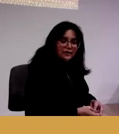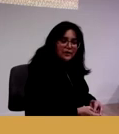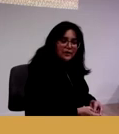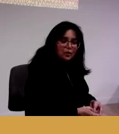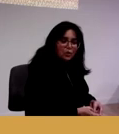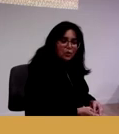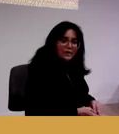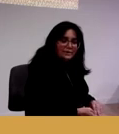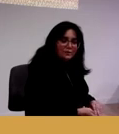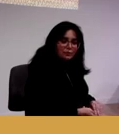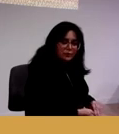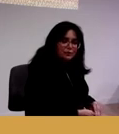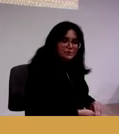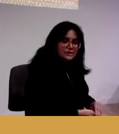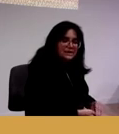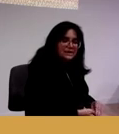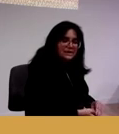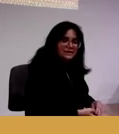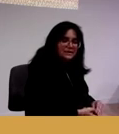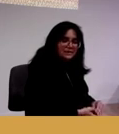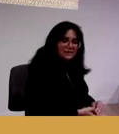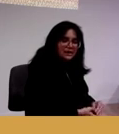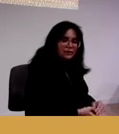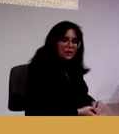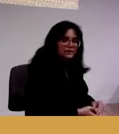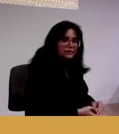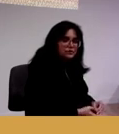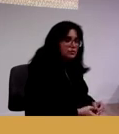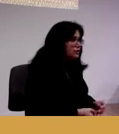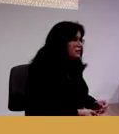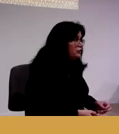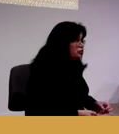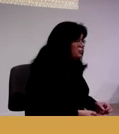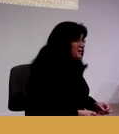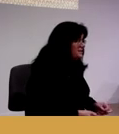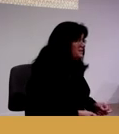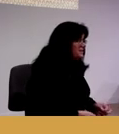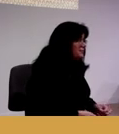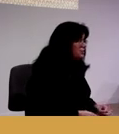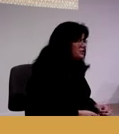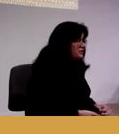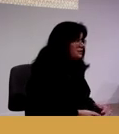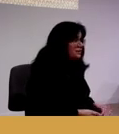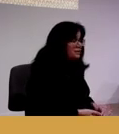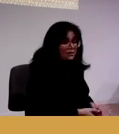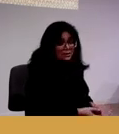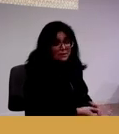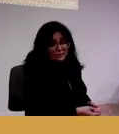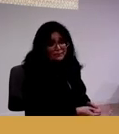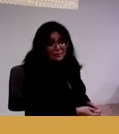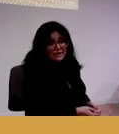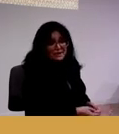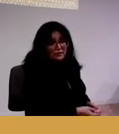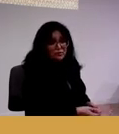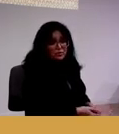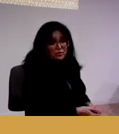And when Bert was speaking there, and the way that it was reported in the Dawn magazine, which was